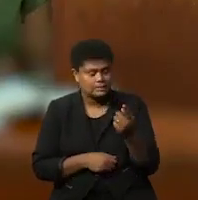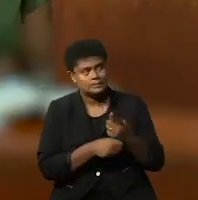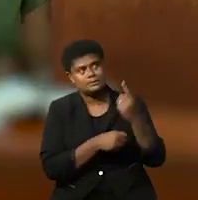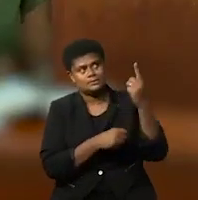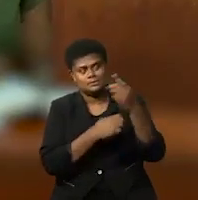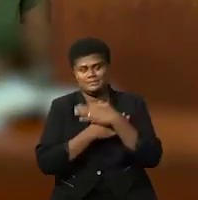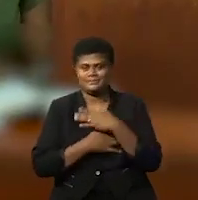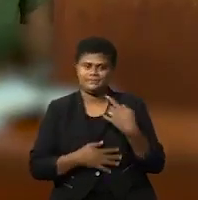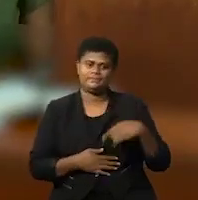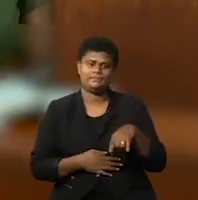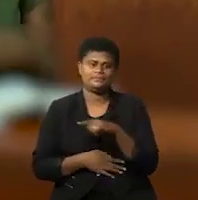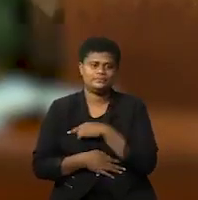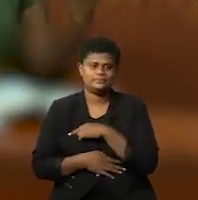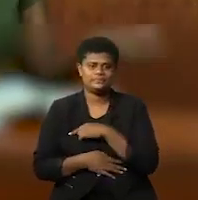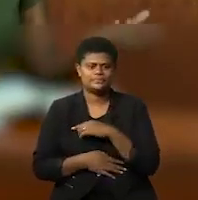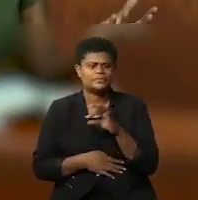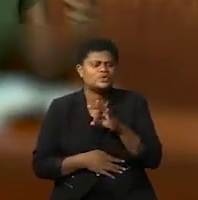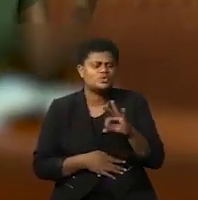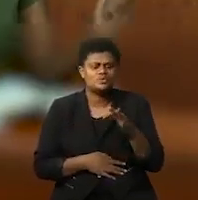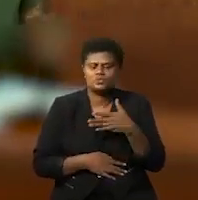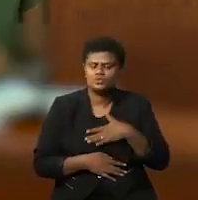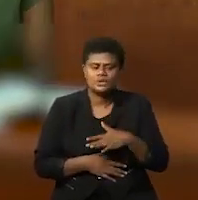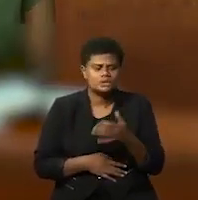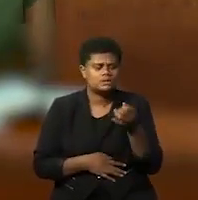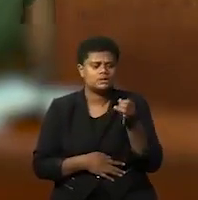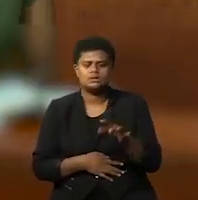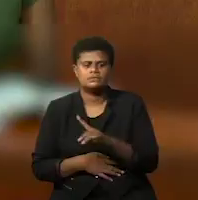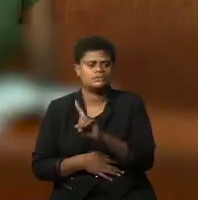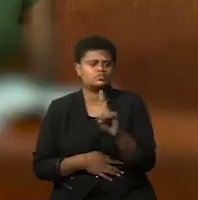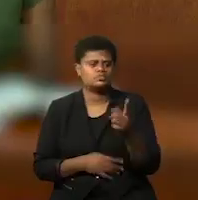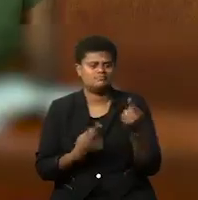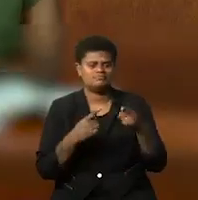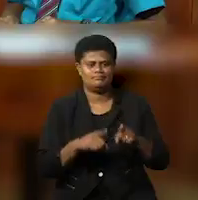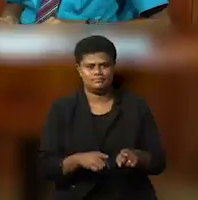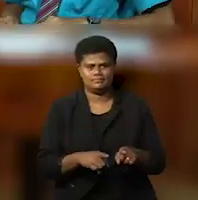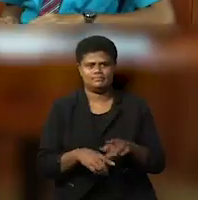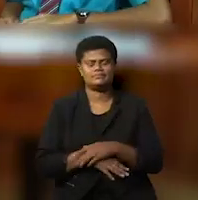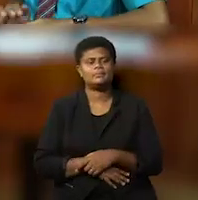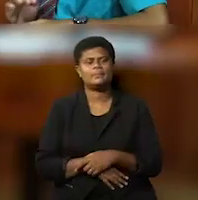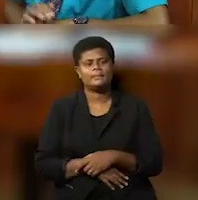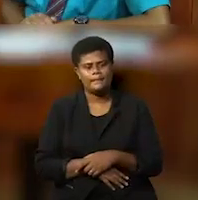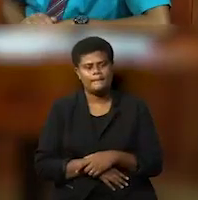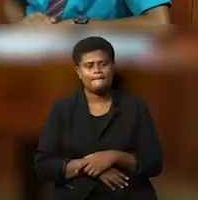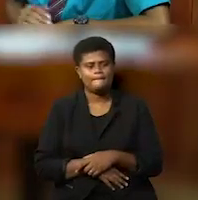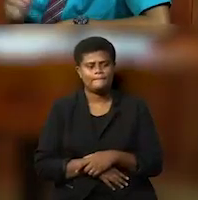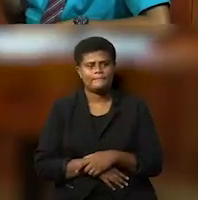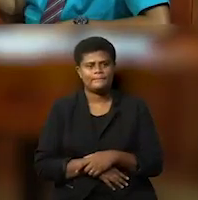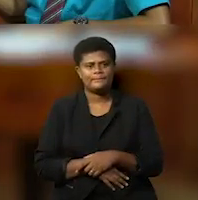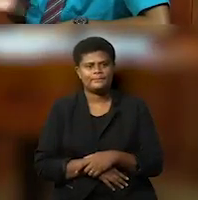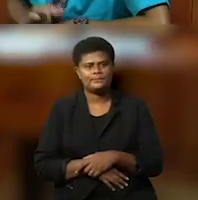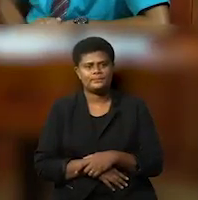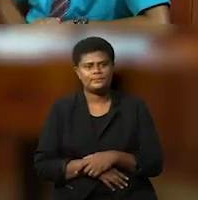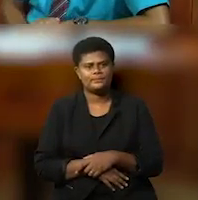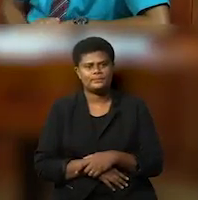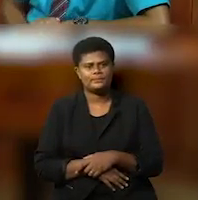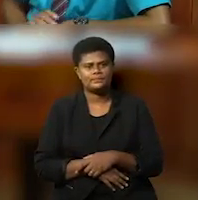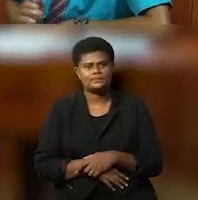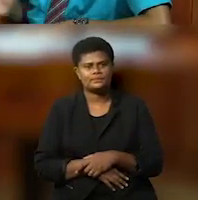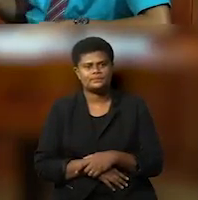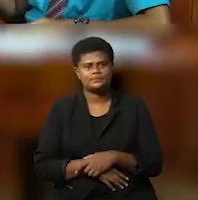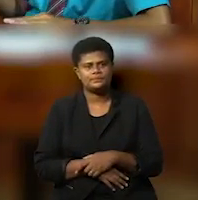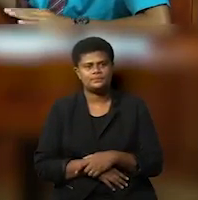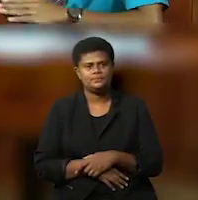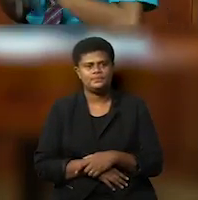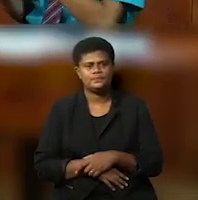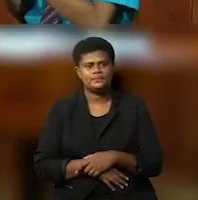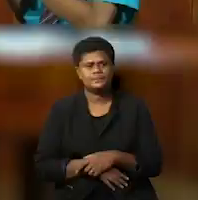perish. Amen. And, you know, the Bible says it's the same, so he will not change that. Amen. And I believe, Tala, that we've been blessed by those words.